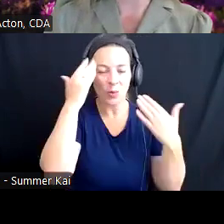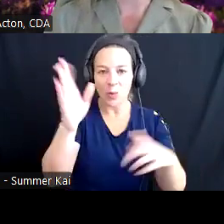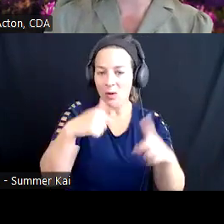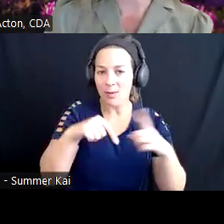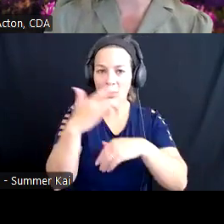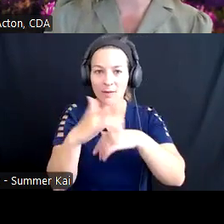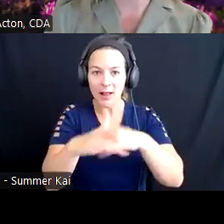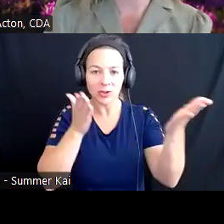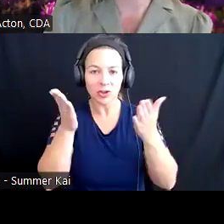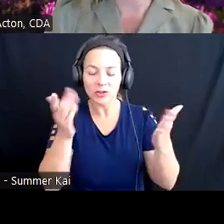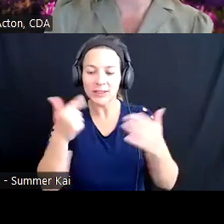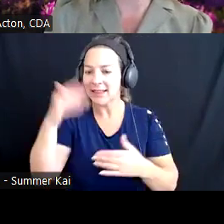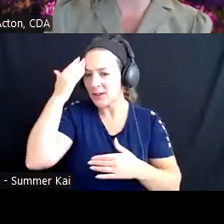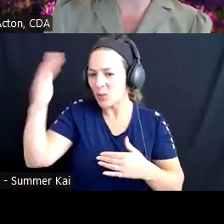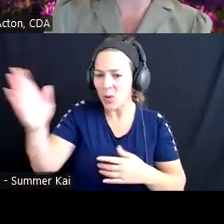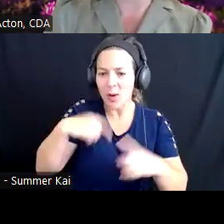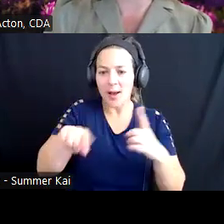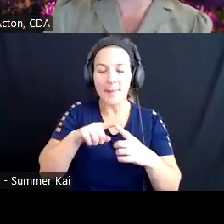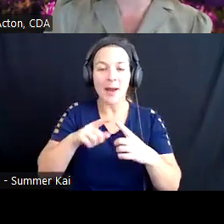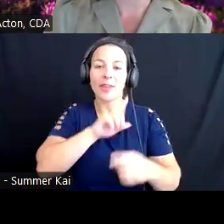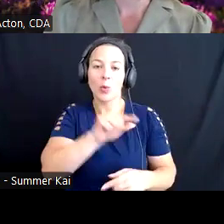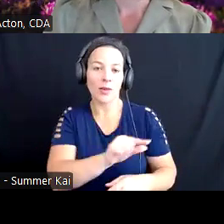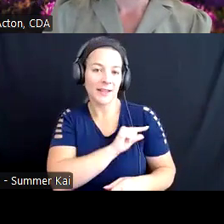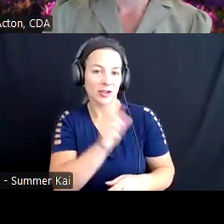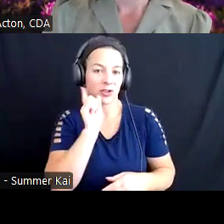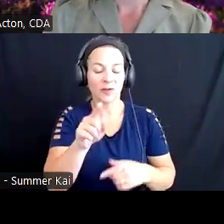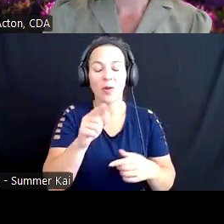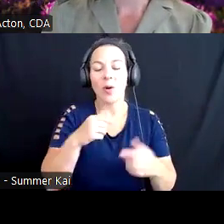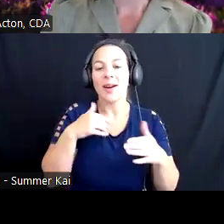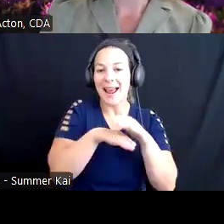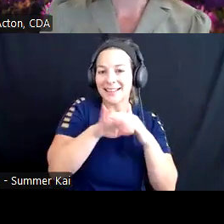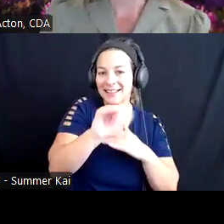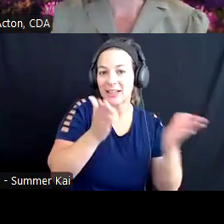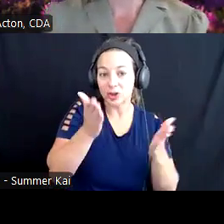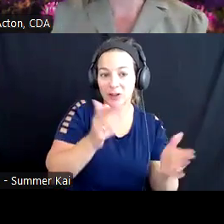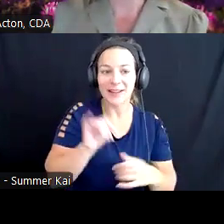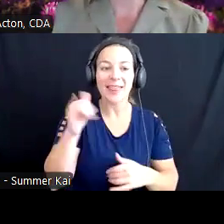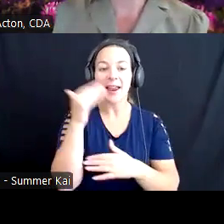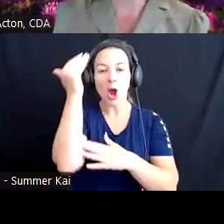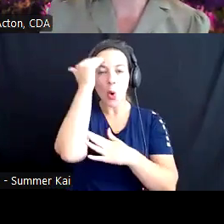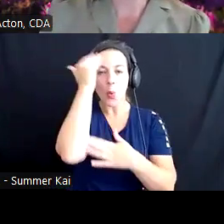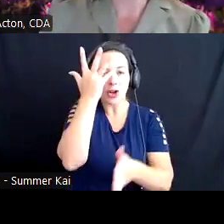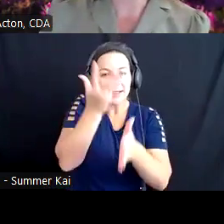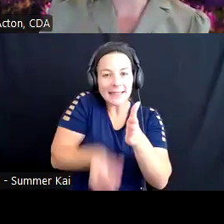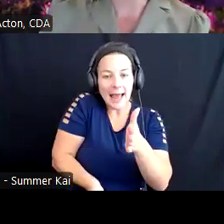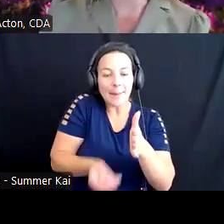about varying eligibility criteria for those services. The awareness gap is particularly acute in the rural